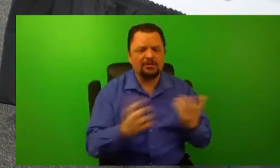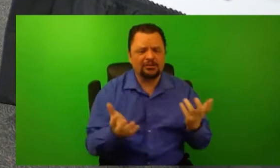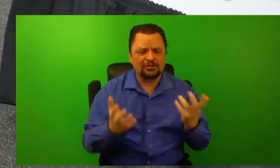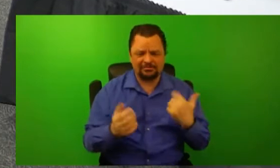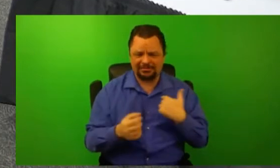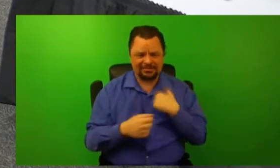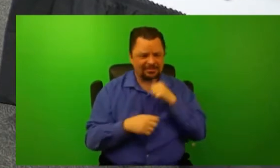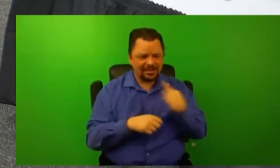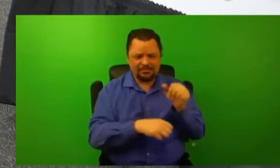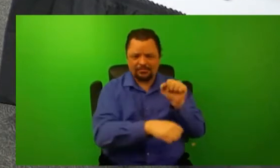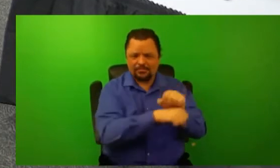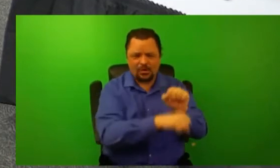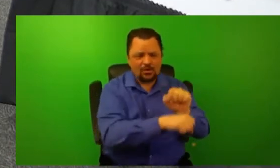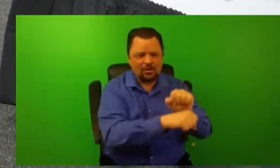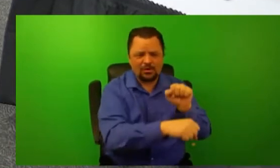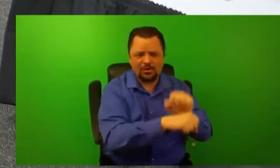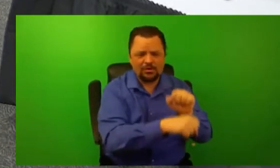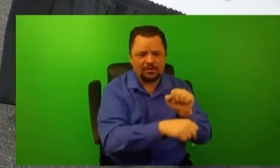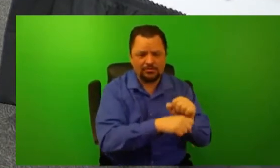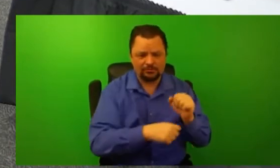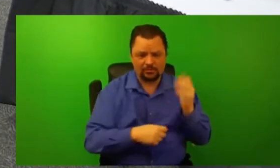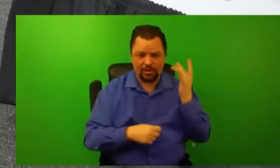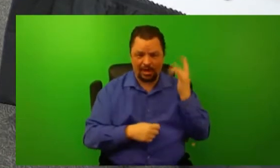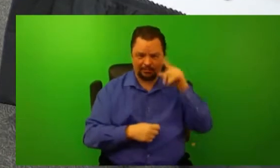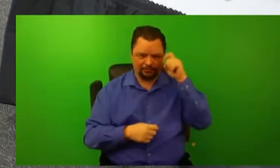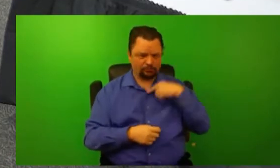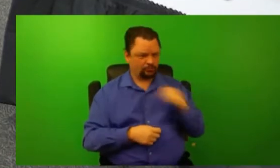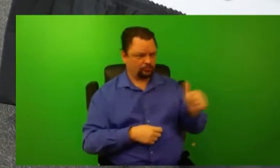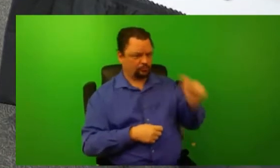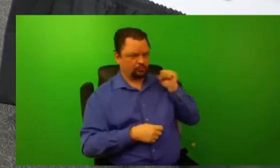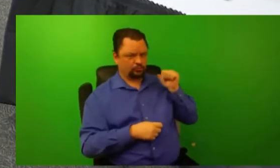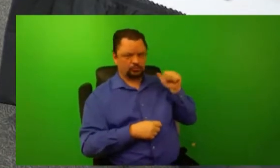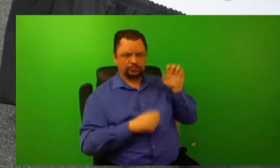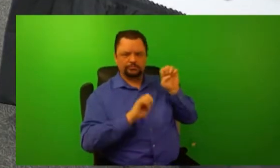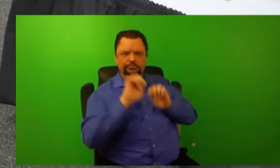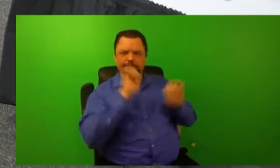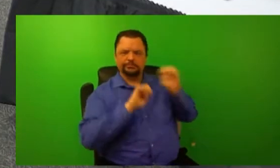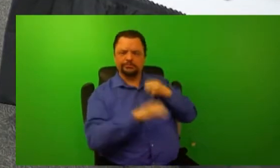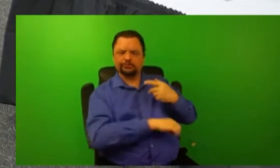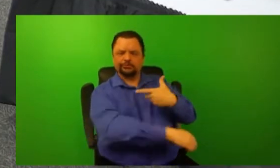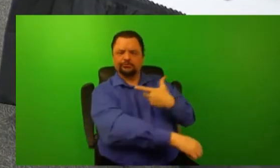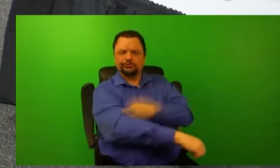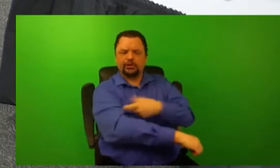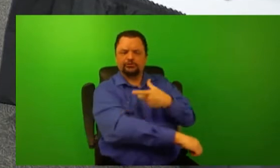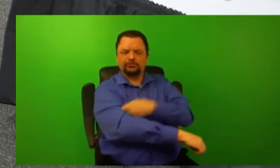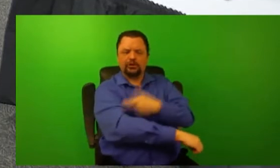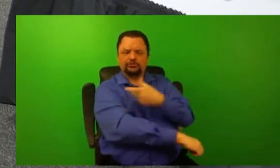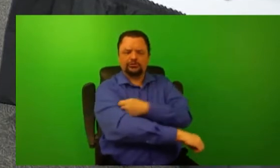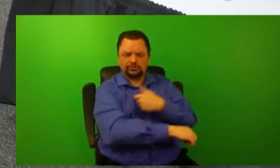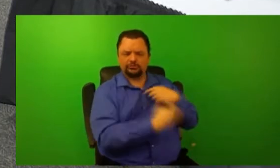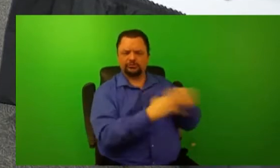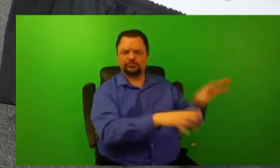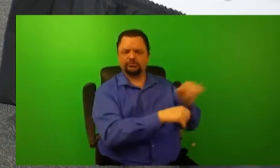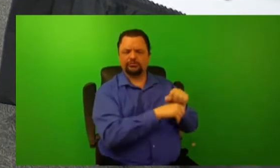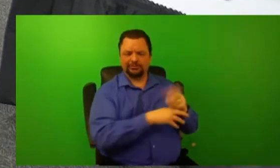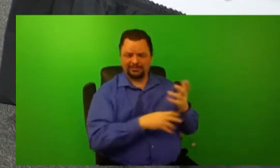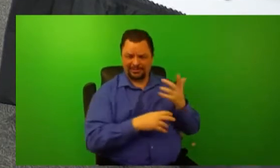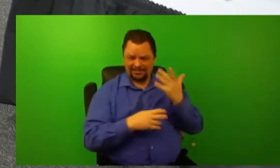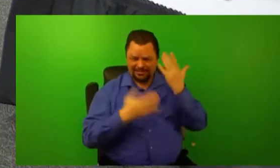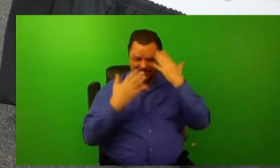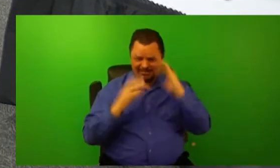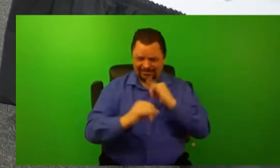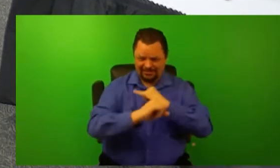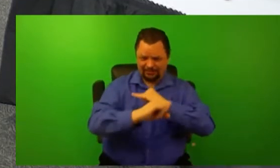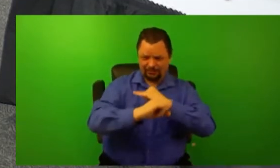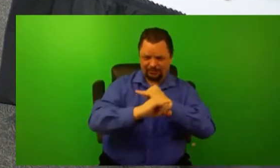experimental therapy that they don't need after they have natural immunity from recovering from the virus. Additionally, I have had 2 immediate